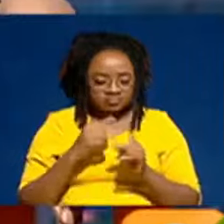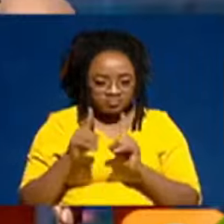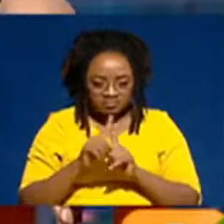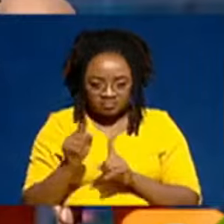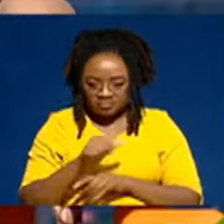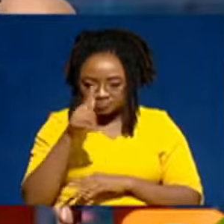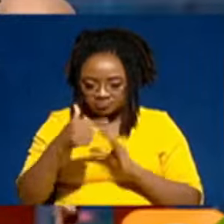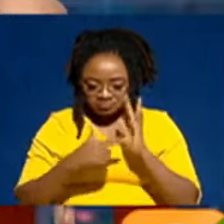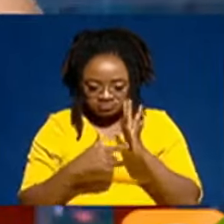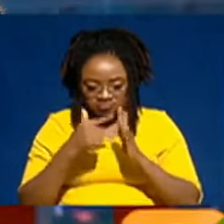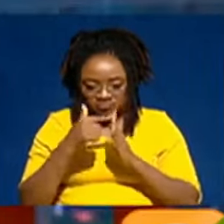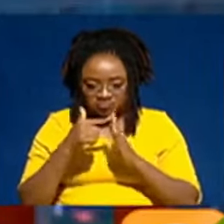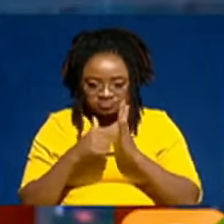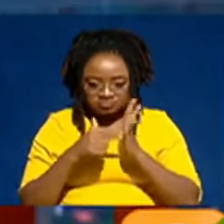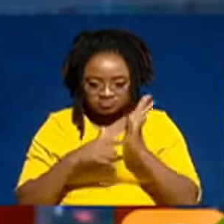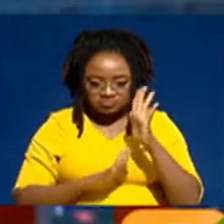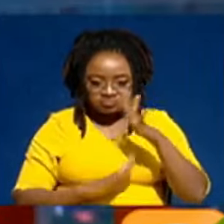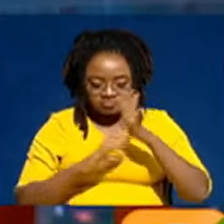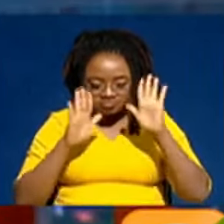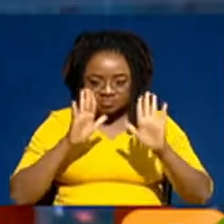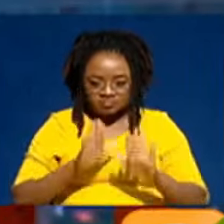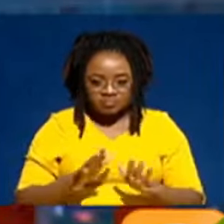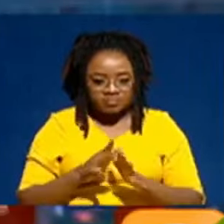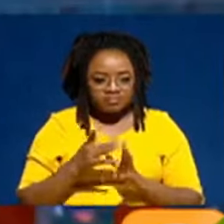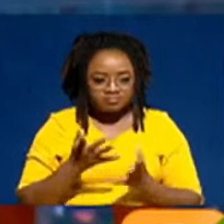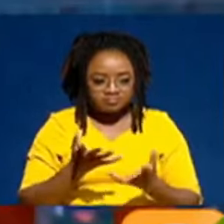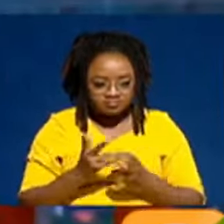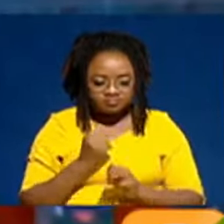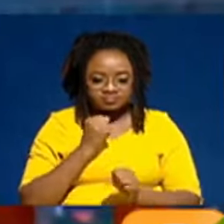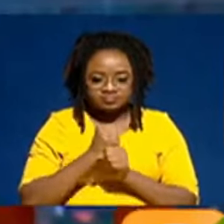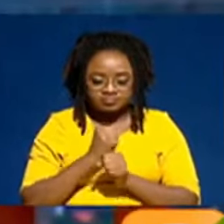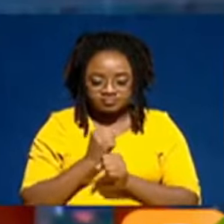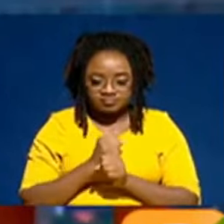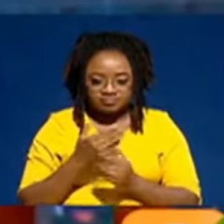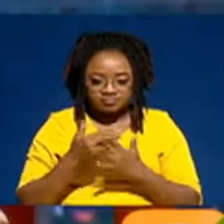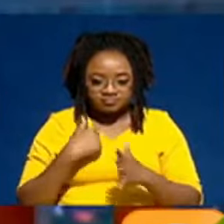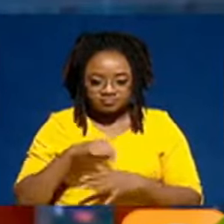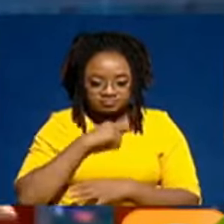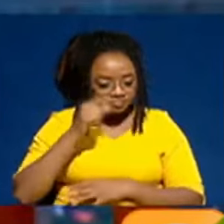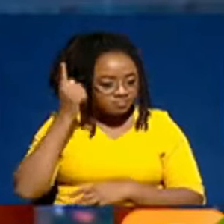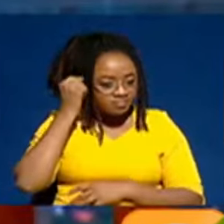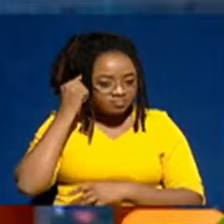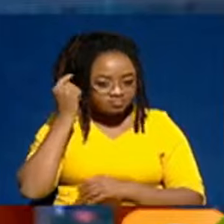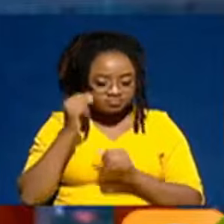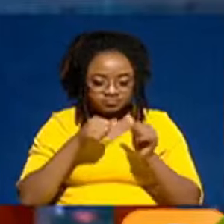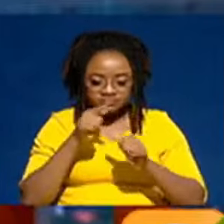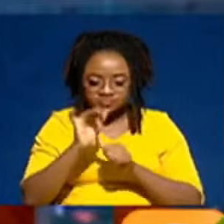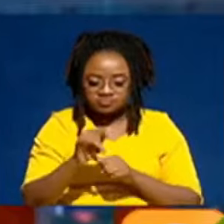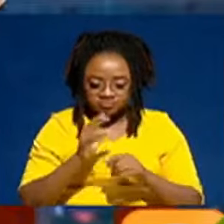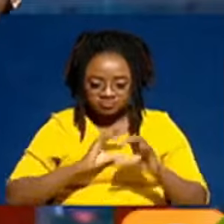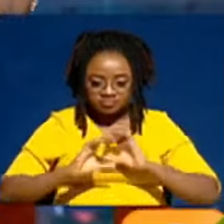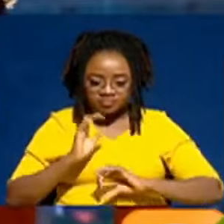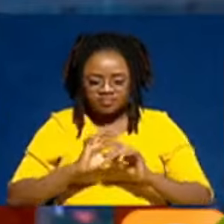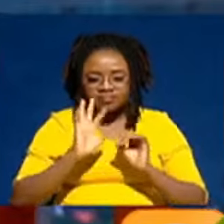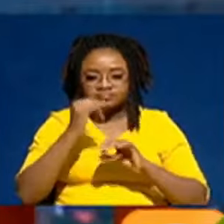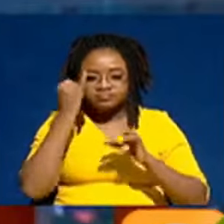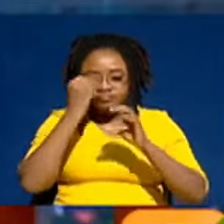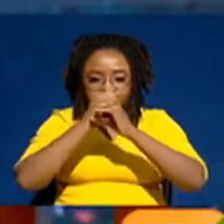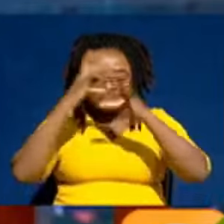done before we think of having this compact city that we're talking about. You can imagine,